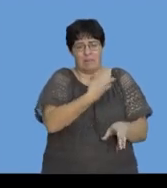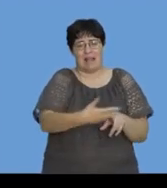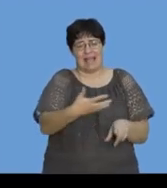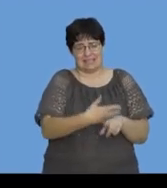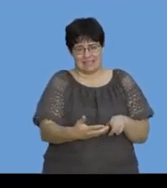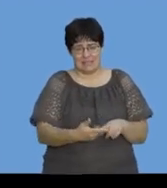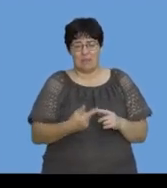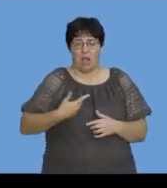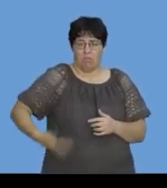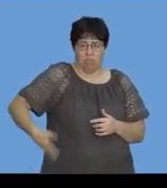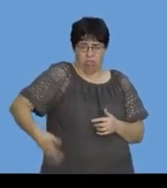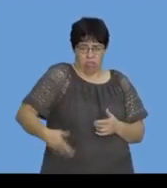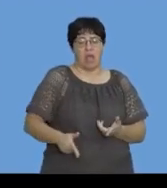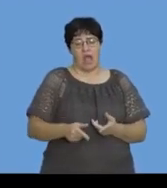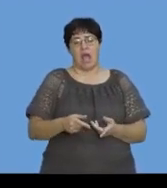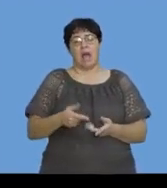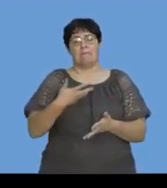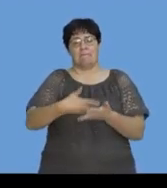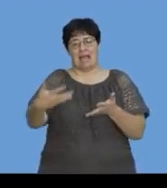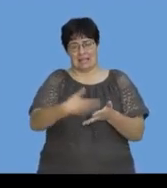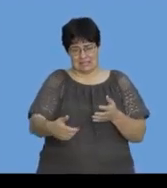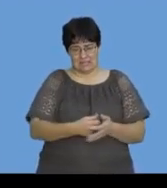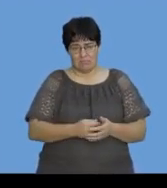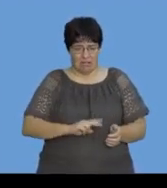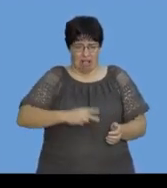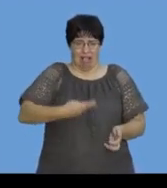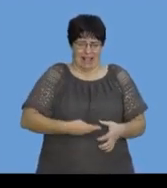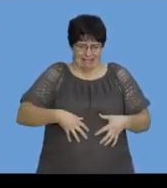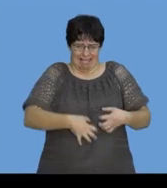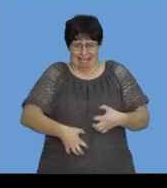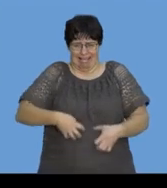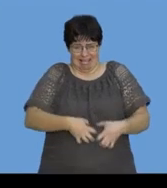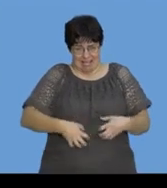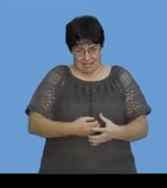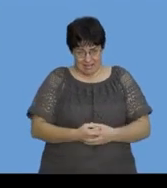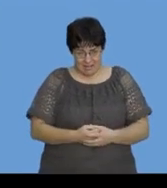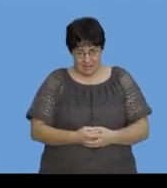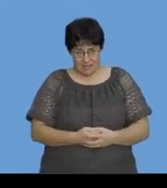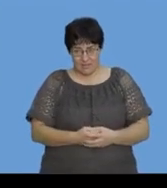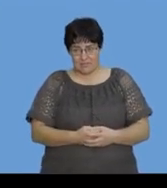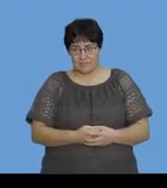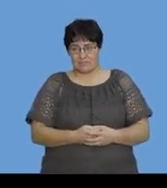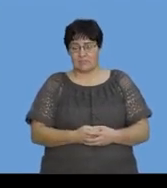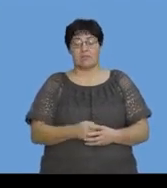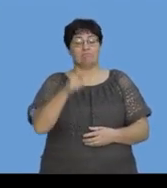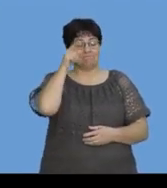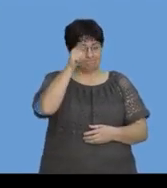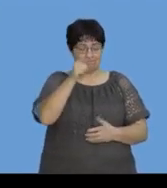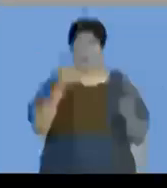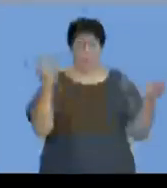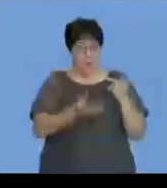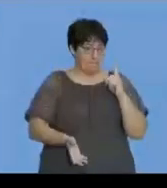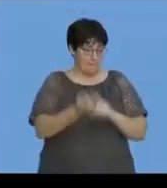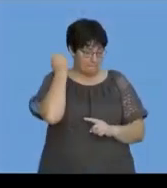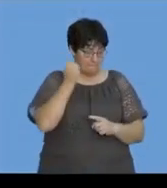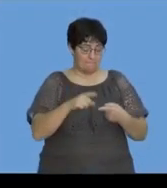blood and have bloody diarrhea and get a rash. That's when you've got an upset stomach. All right, so here,